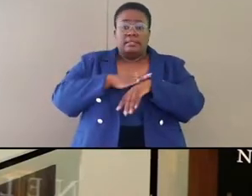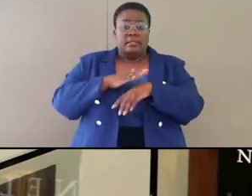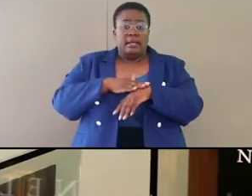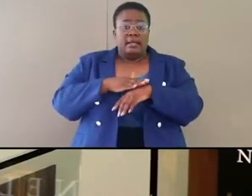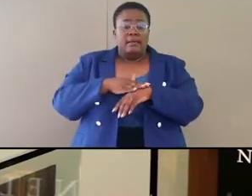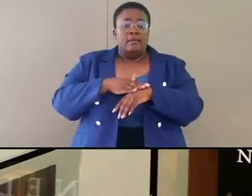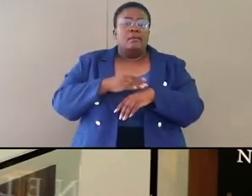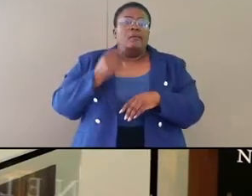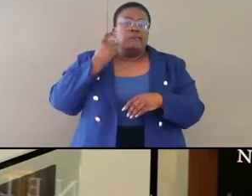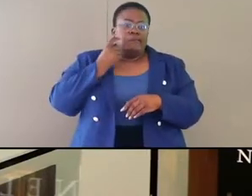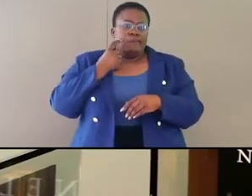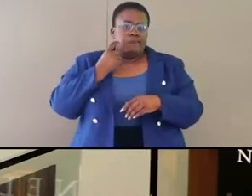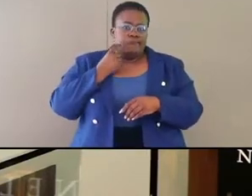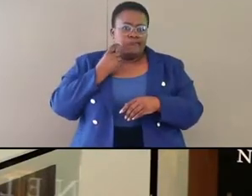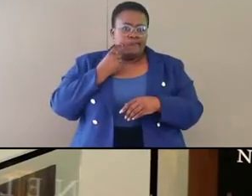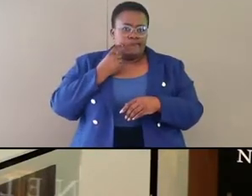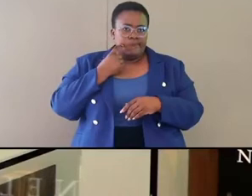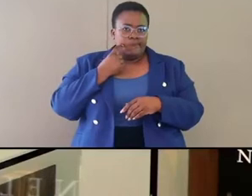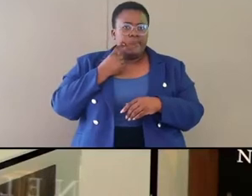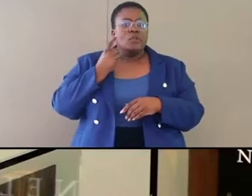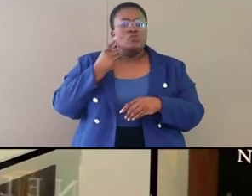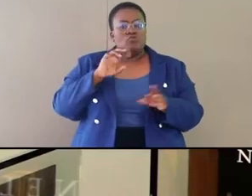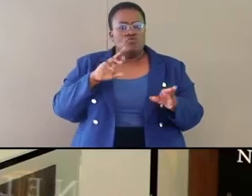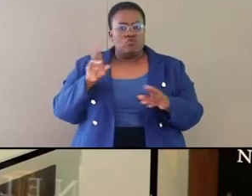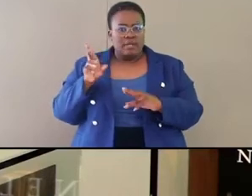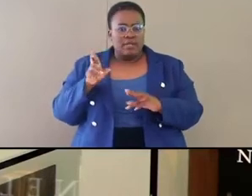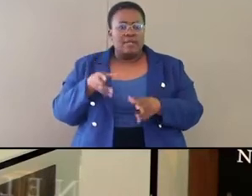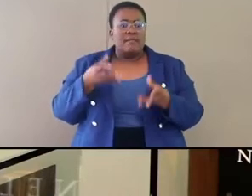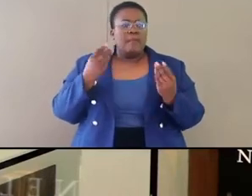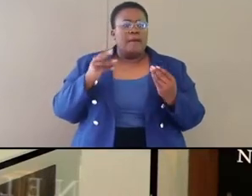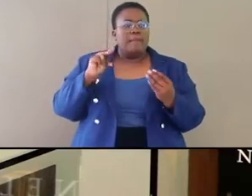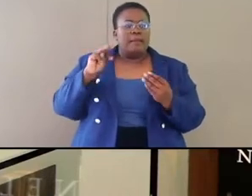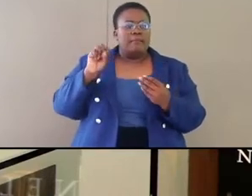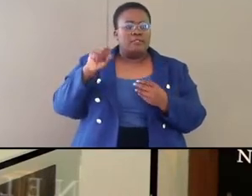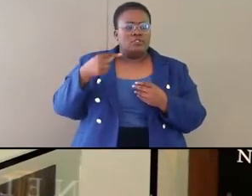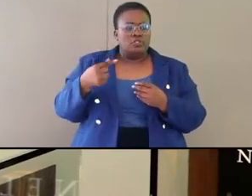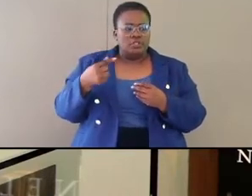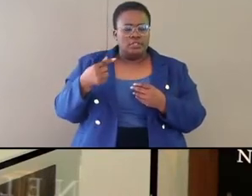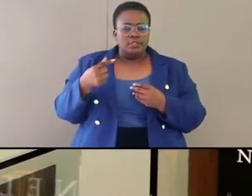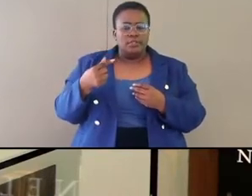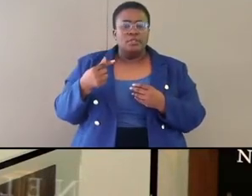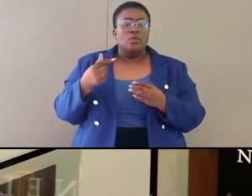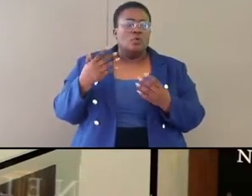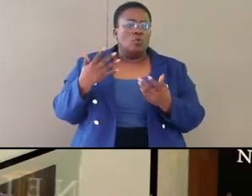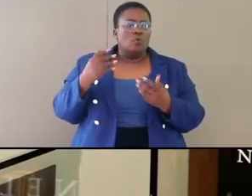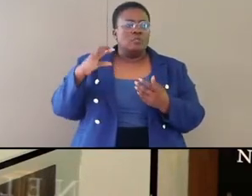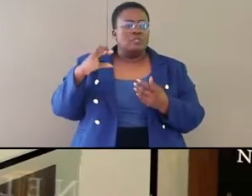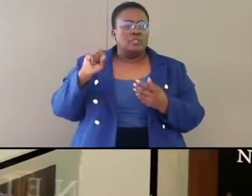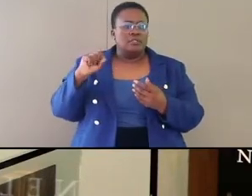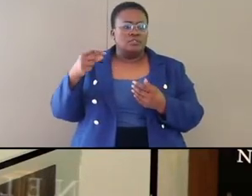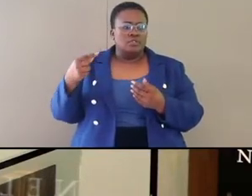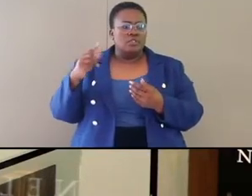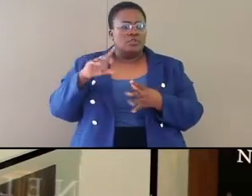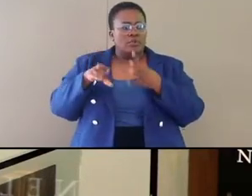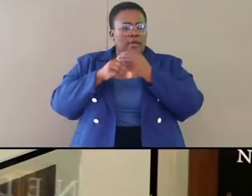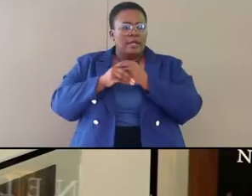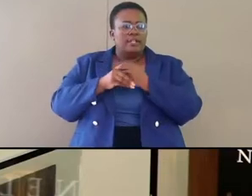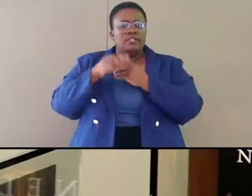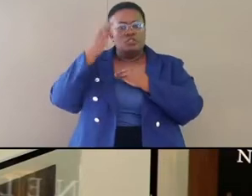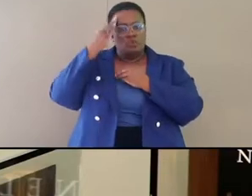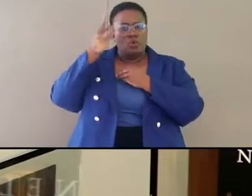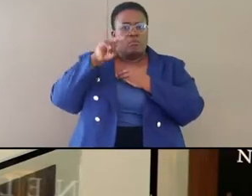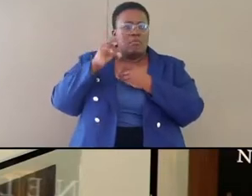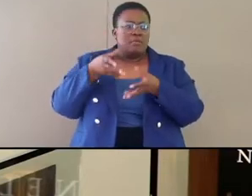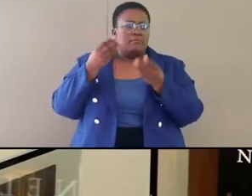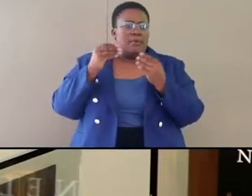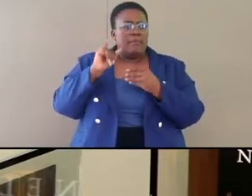She's ready. She either gets the MSG or even if you're just waiting for her to get the CSG, you've loaded her on. She knows she needs to get her ID